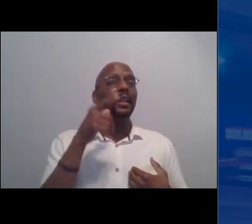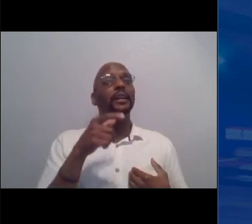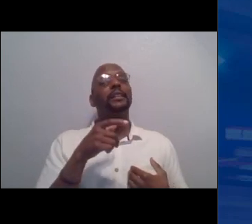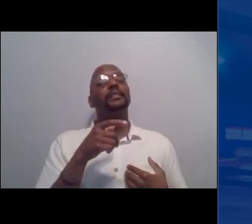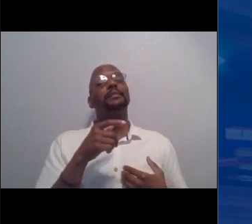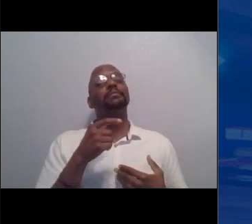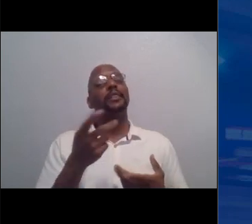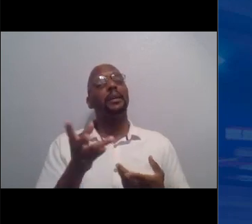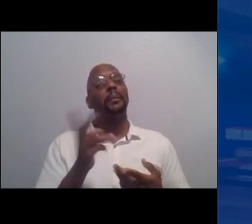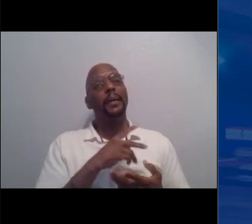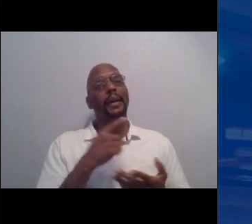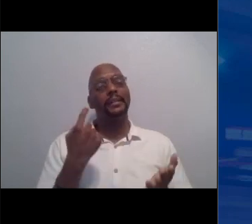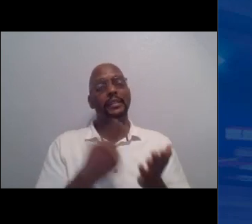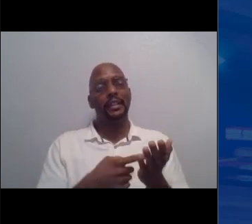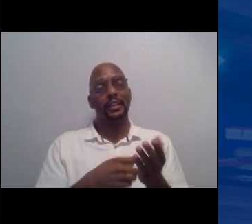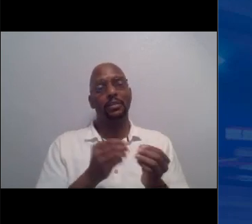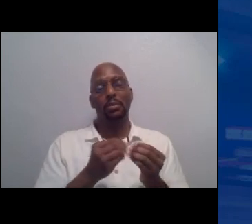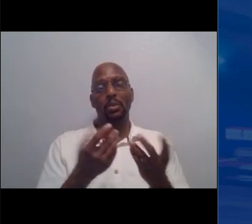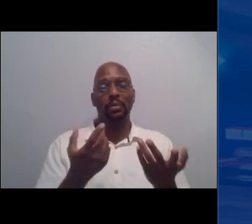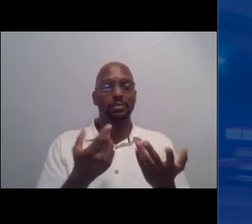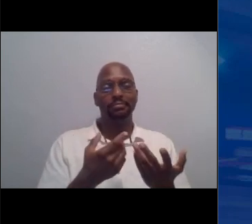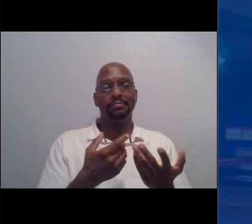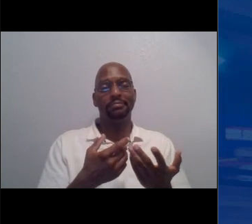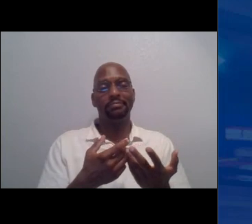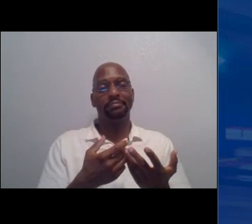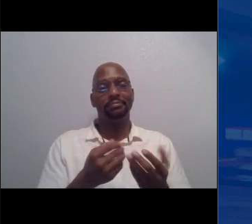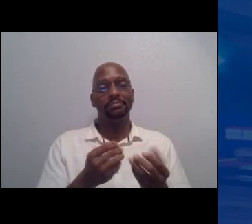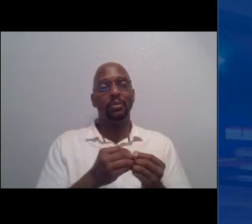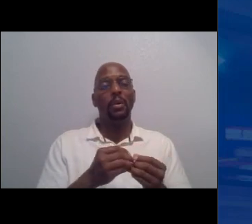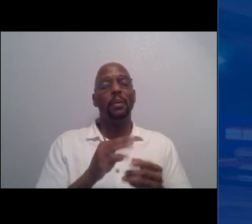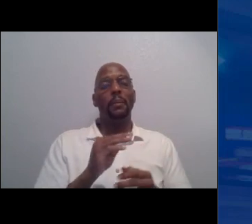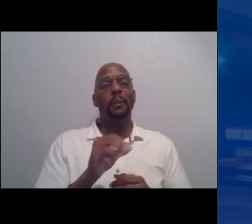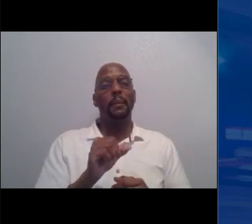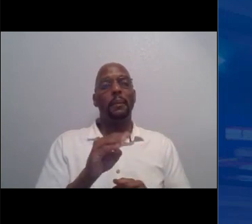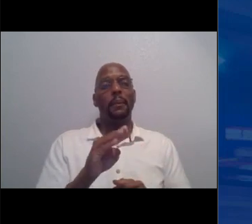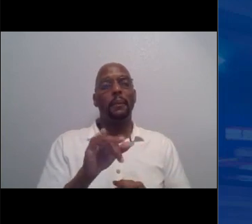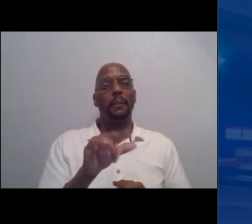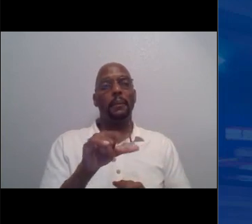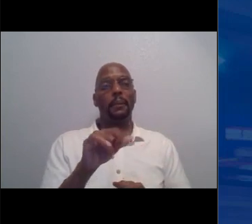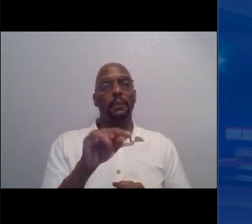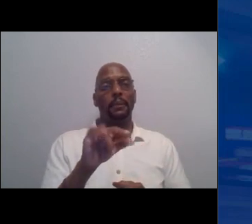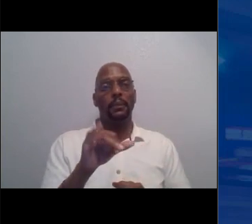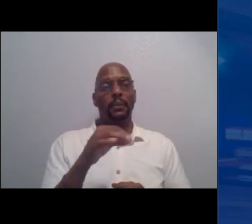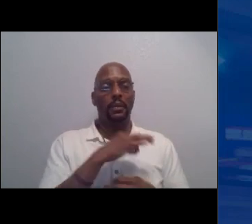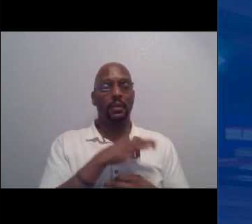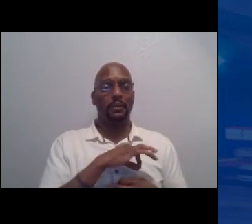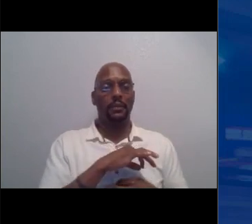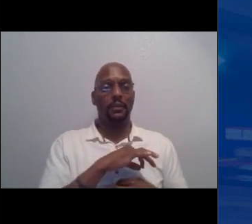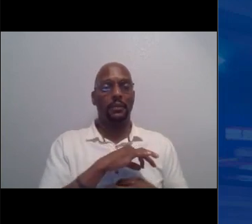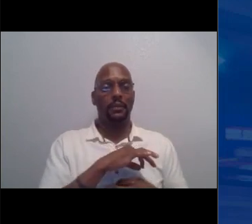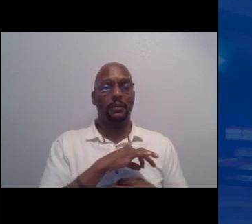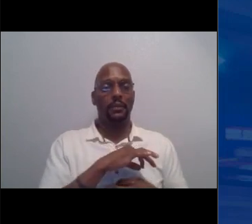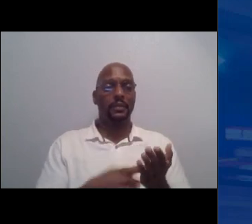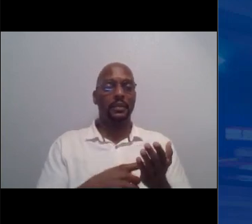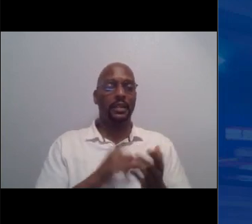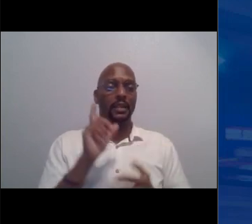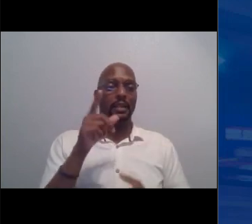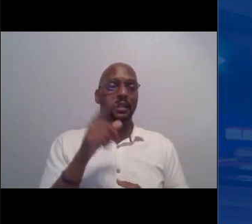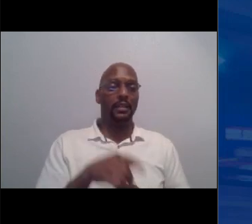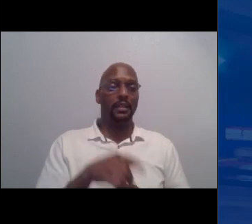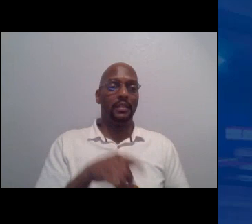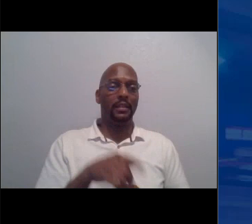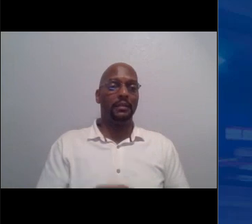But talk about the mobility benefits that we're seeing. I'm envisioning a YouTube video